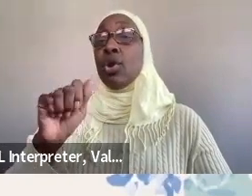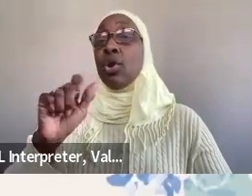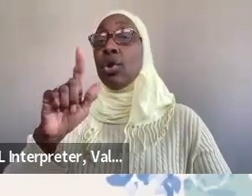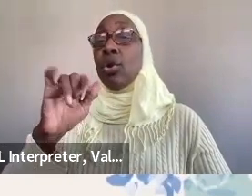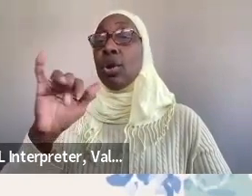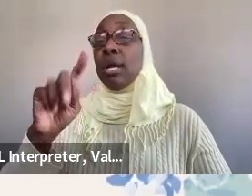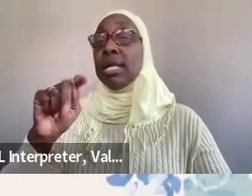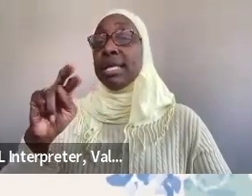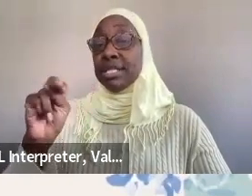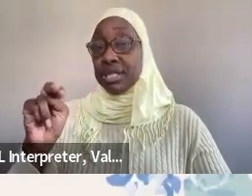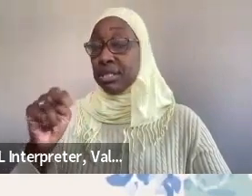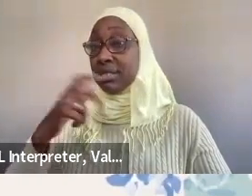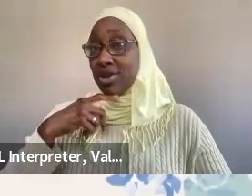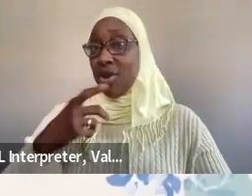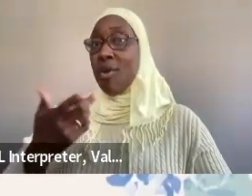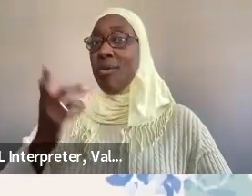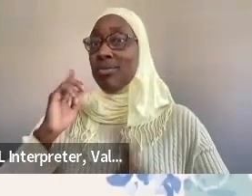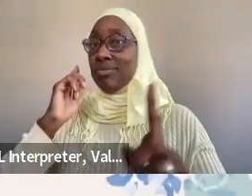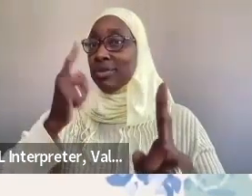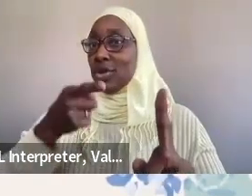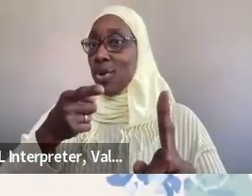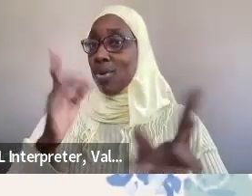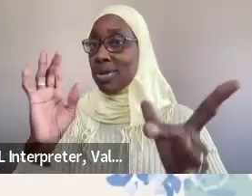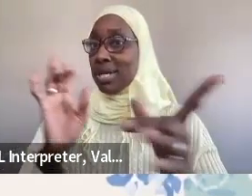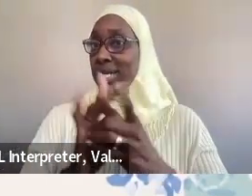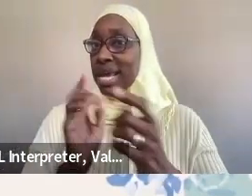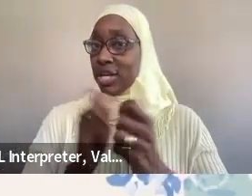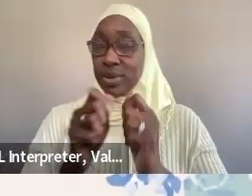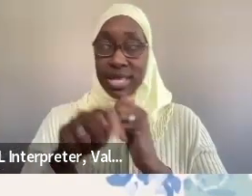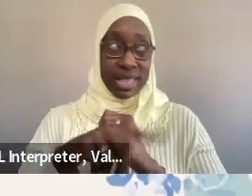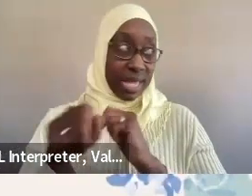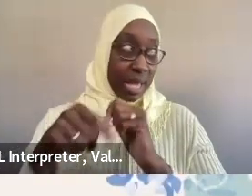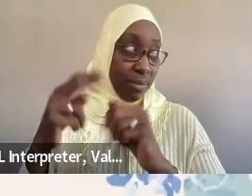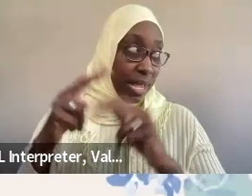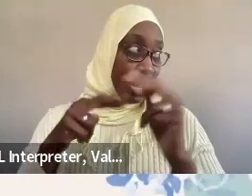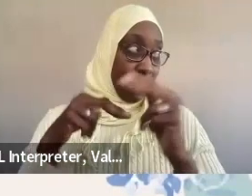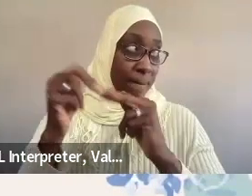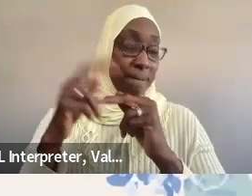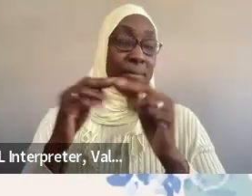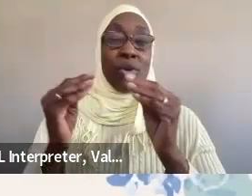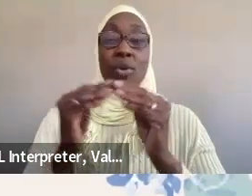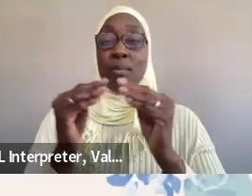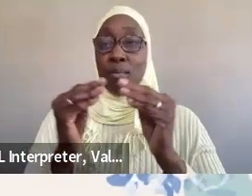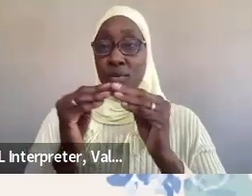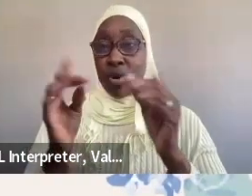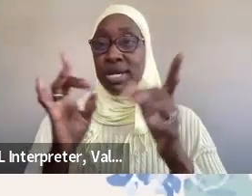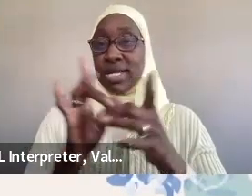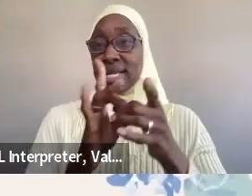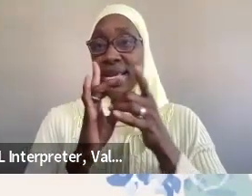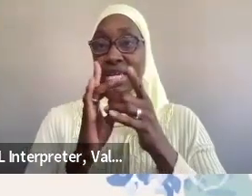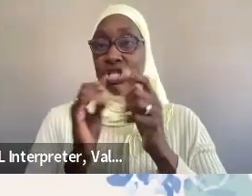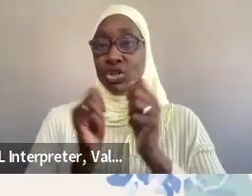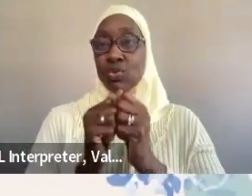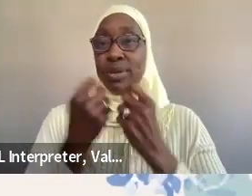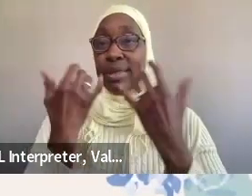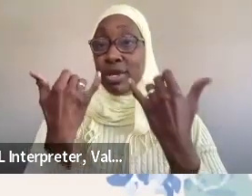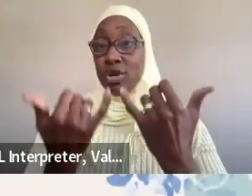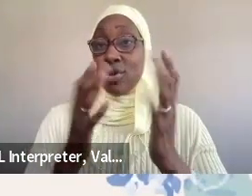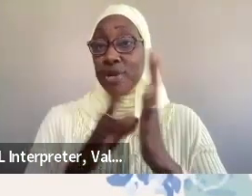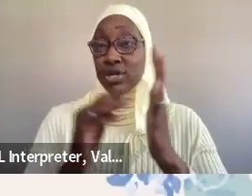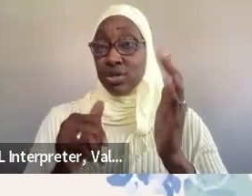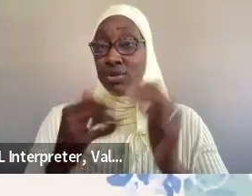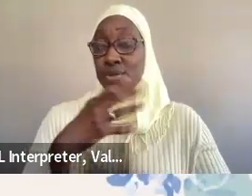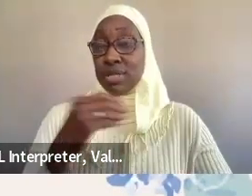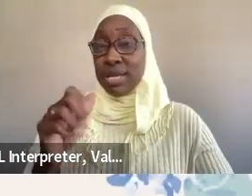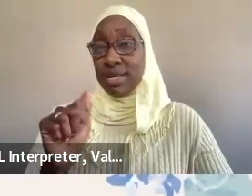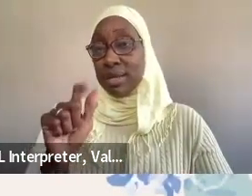goals, is to connect with them and build more connections between current students and alumni. And then also working with, there's